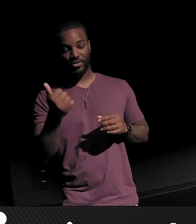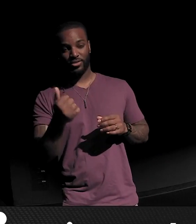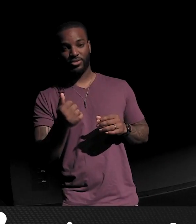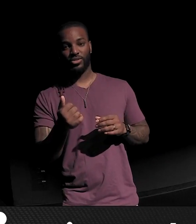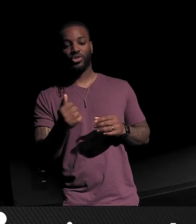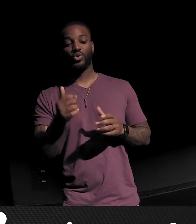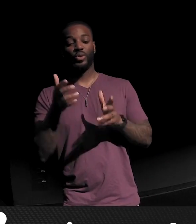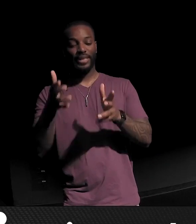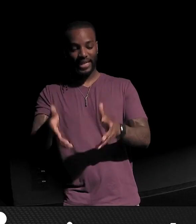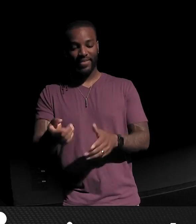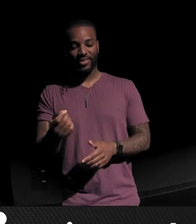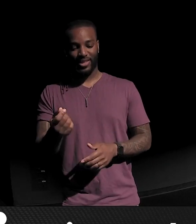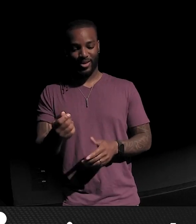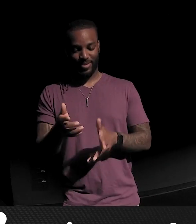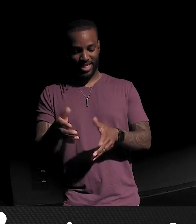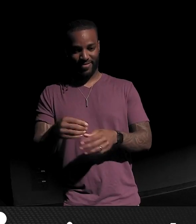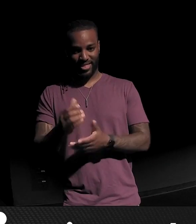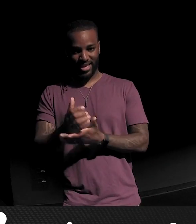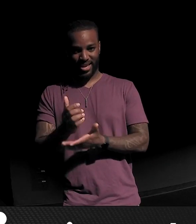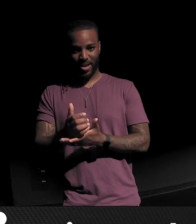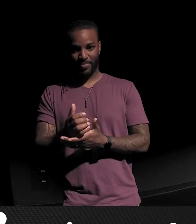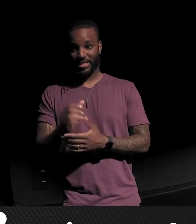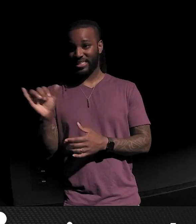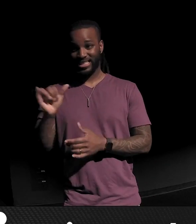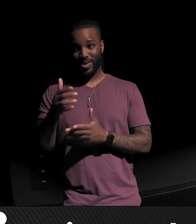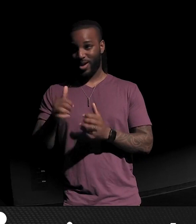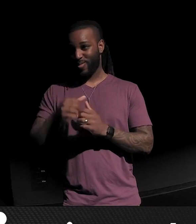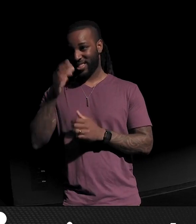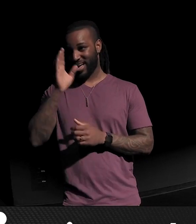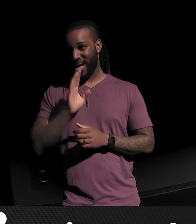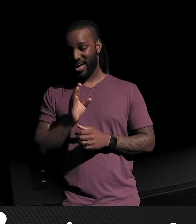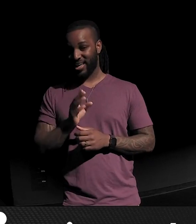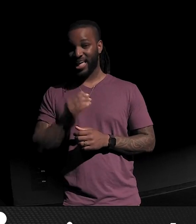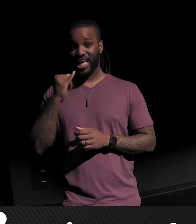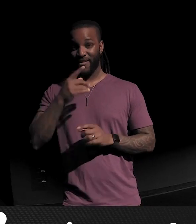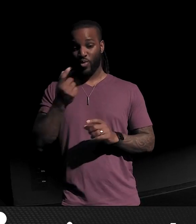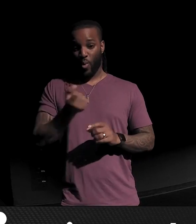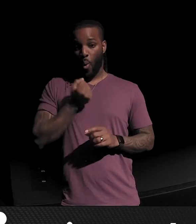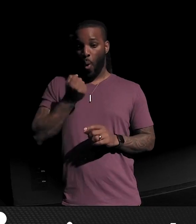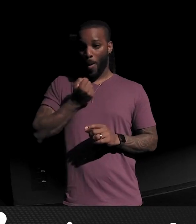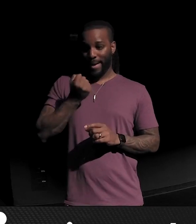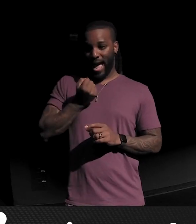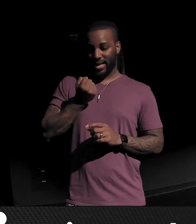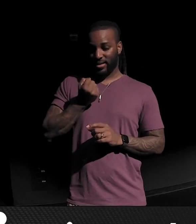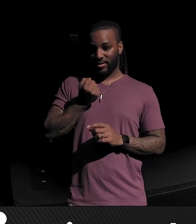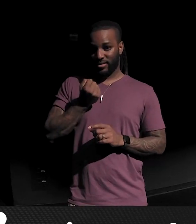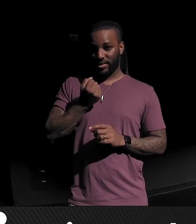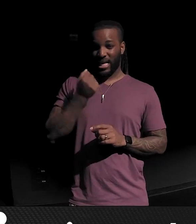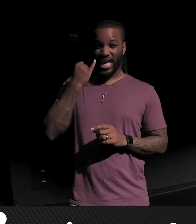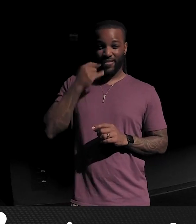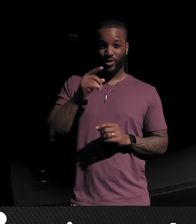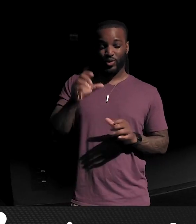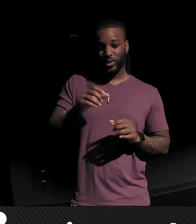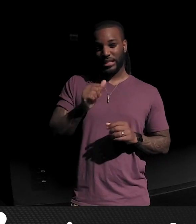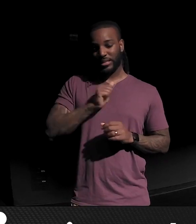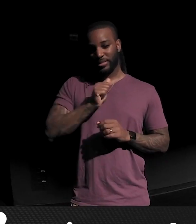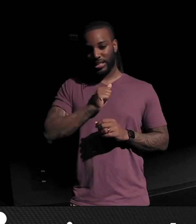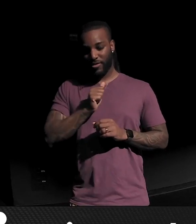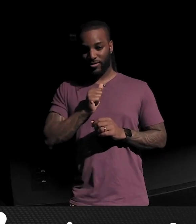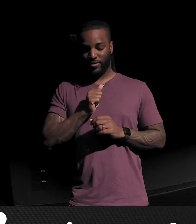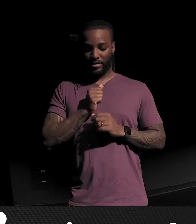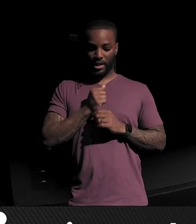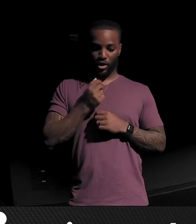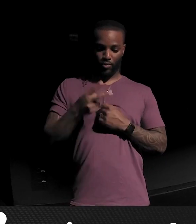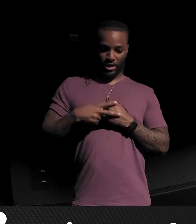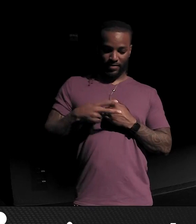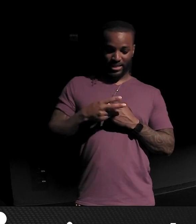cup. It works the same way with God. If you hold back, if you do some self-preservation, if you think, God, you can have